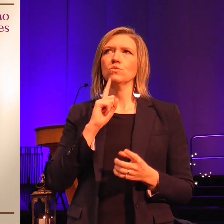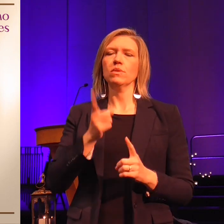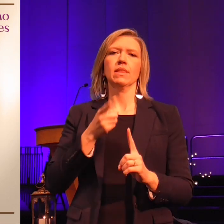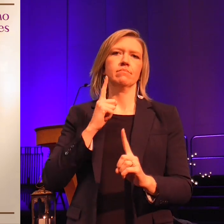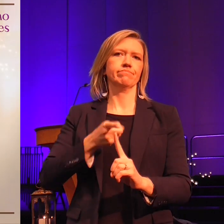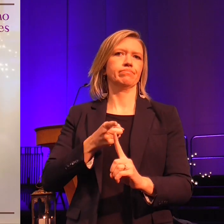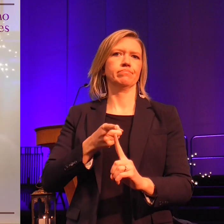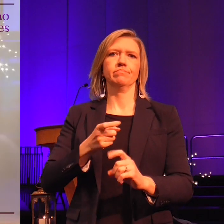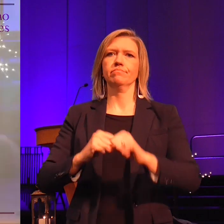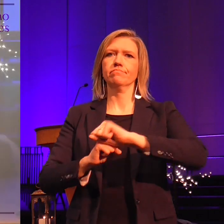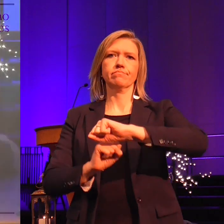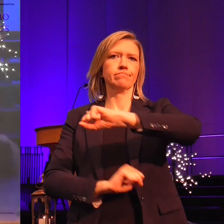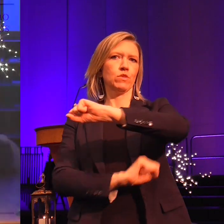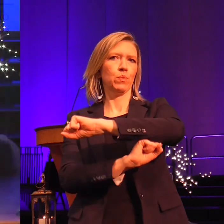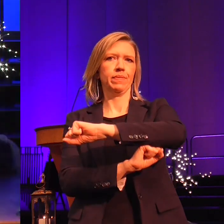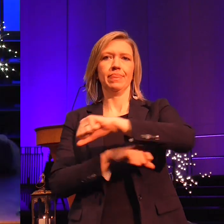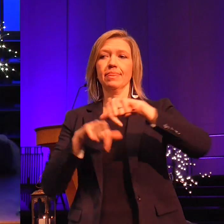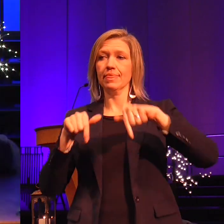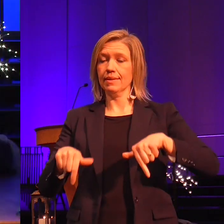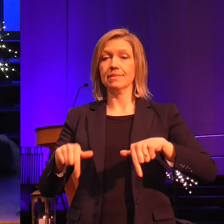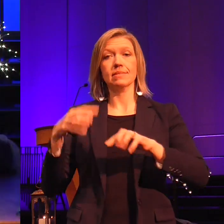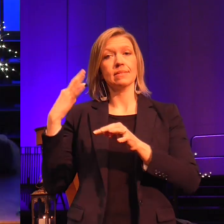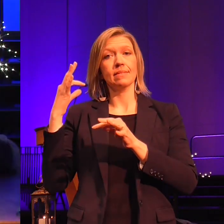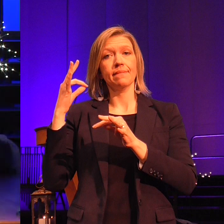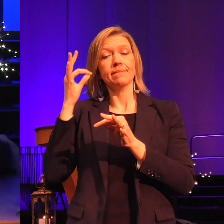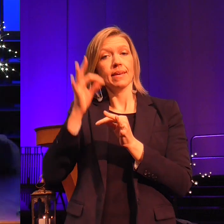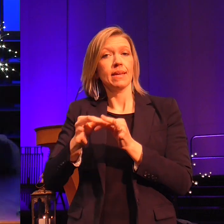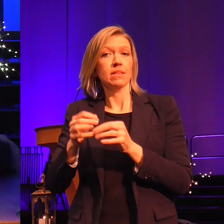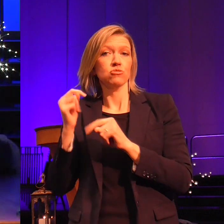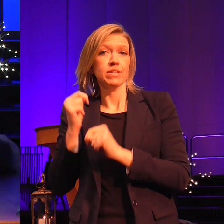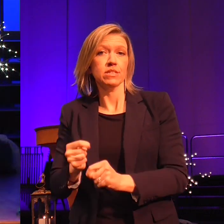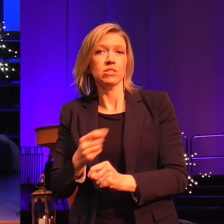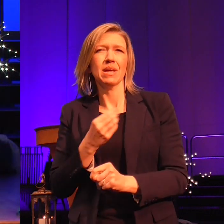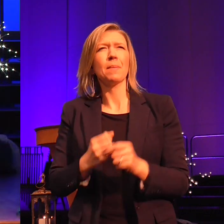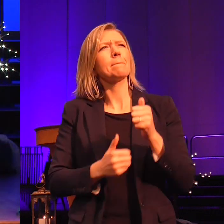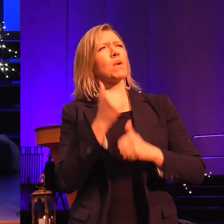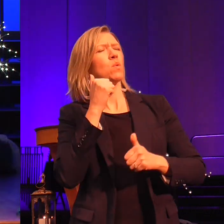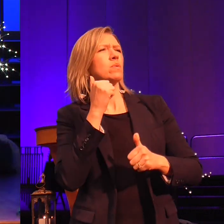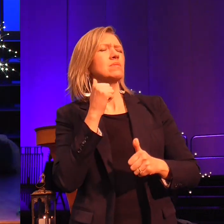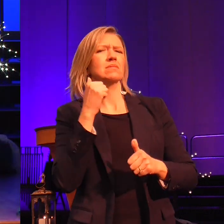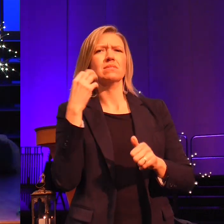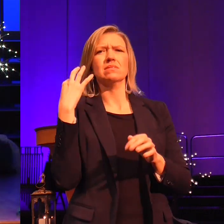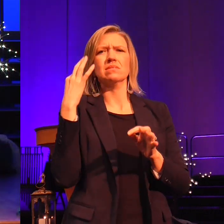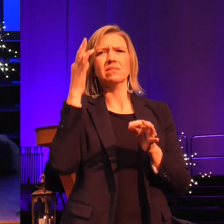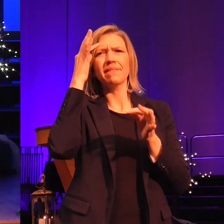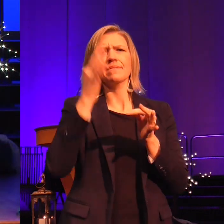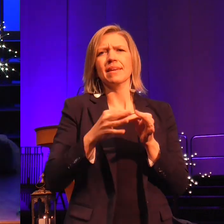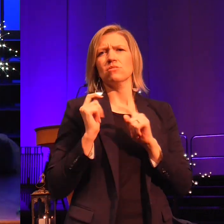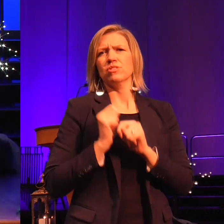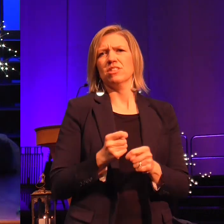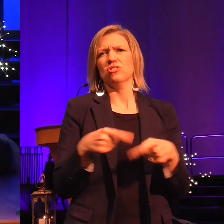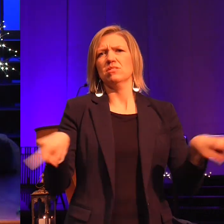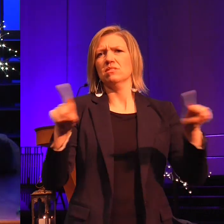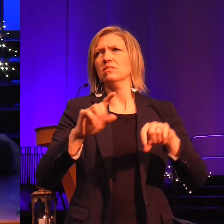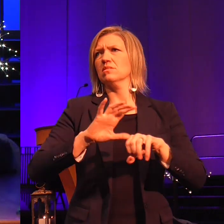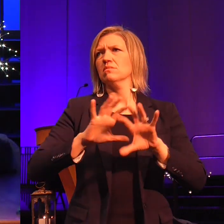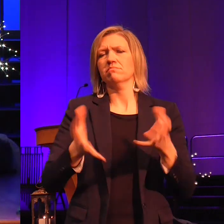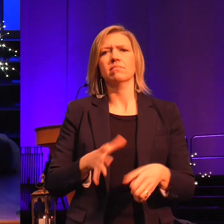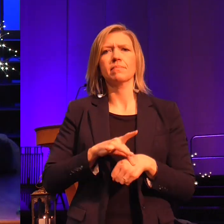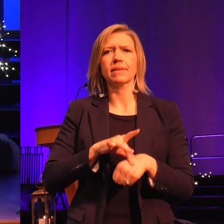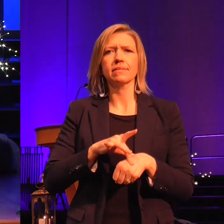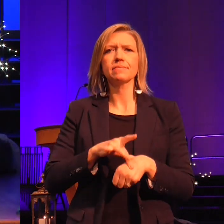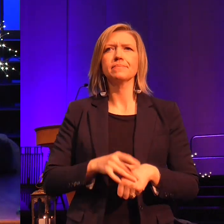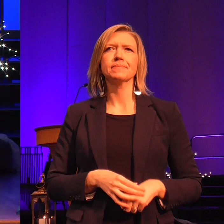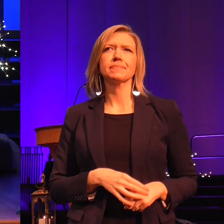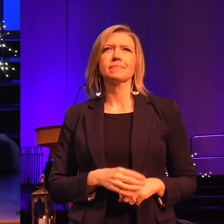of not only our faith tradition, but quite frankly, most faith traditions on this planet. So I think that because